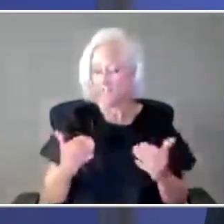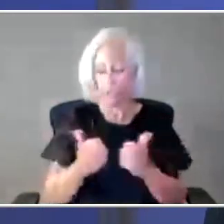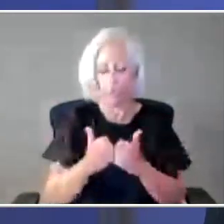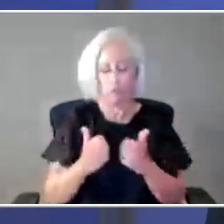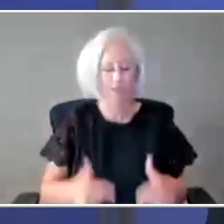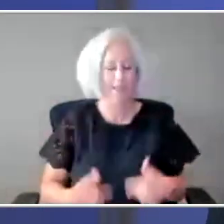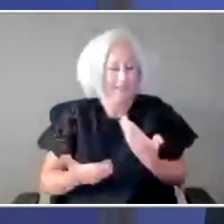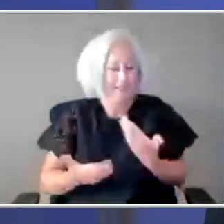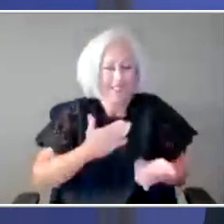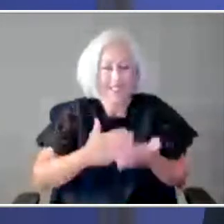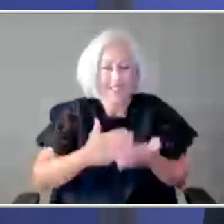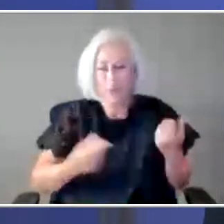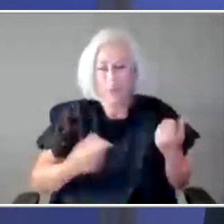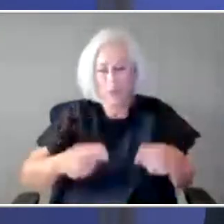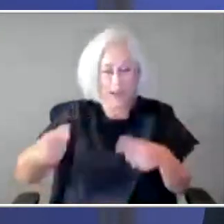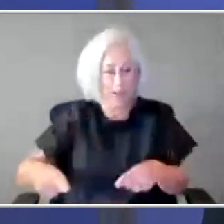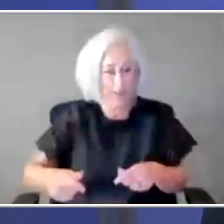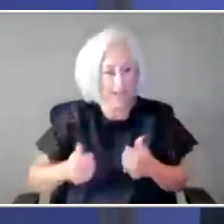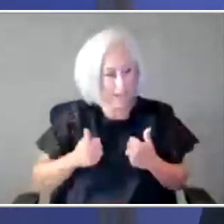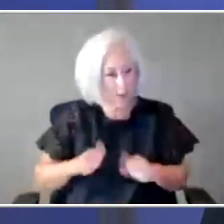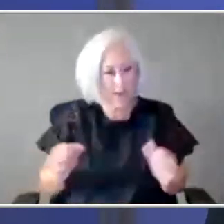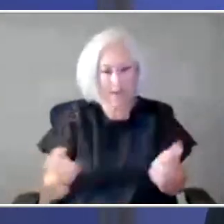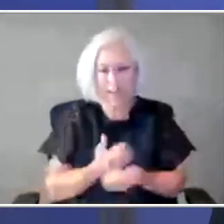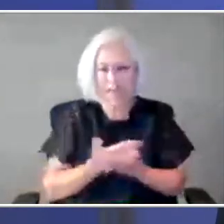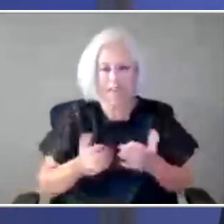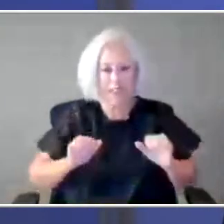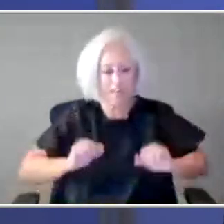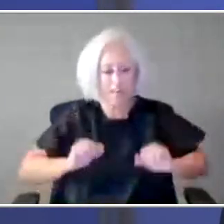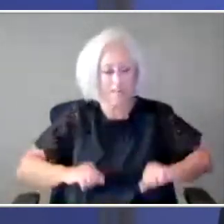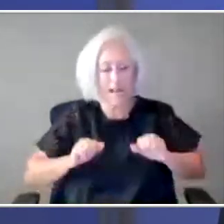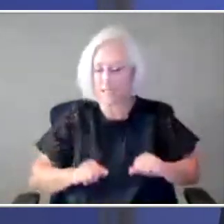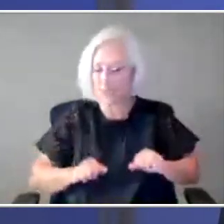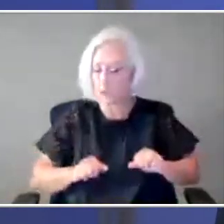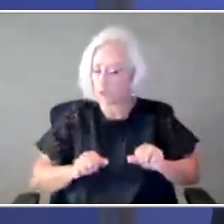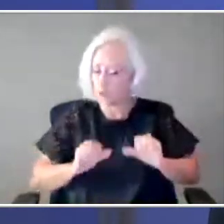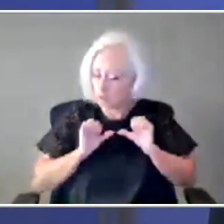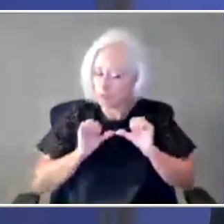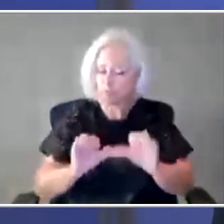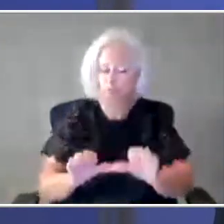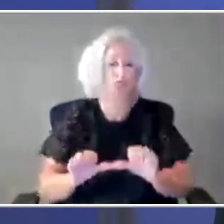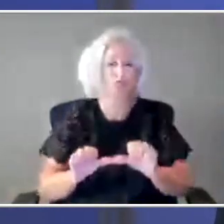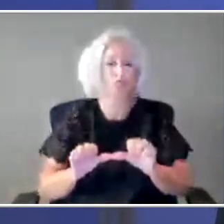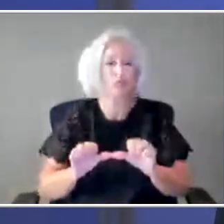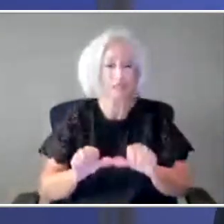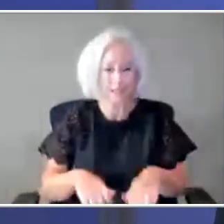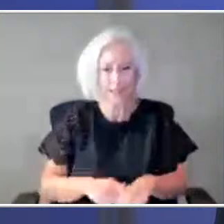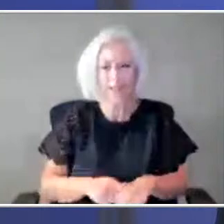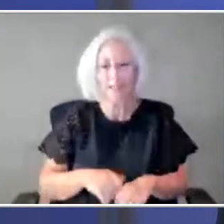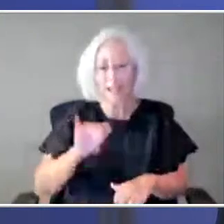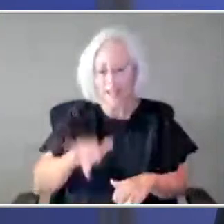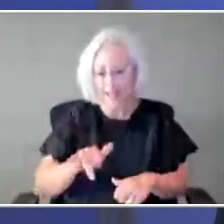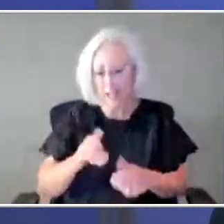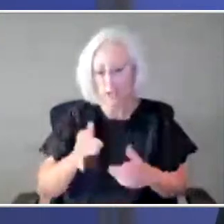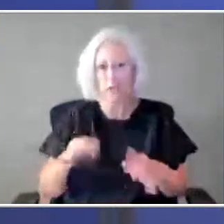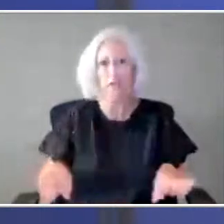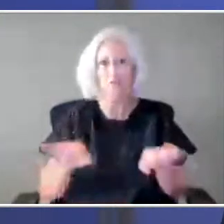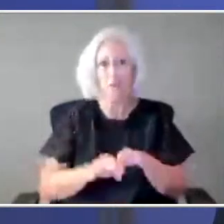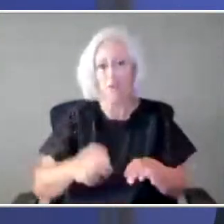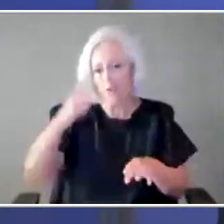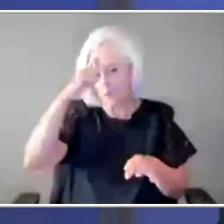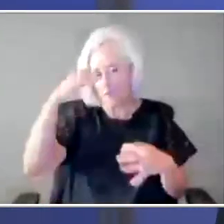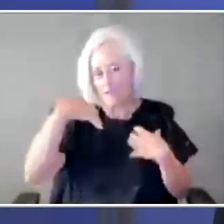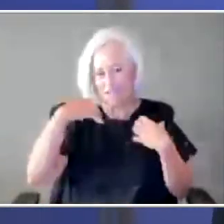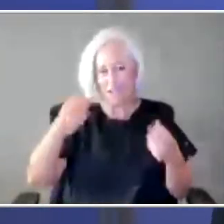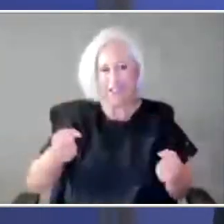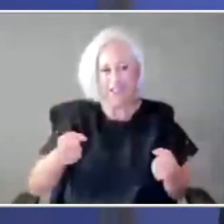me. I tried everything I could to stay, and that's what's such a huge part of the mental health. So that was